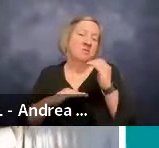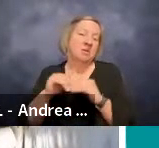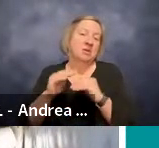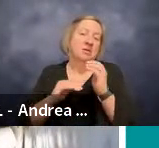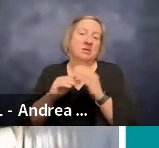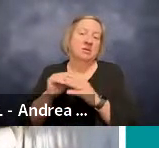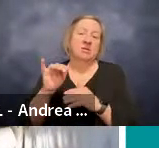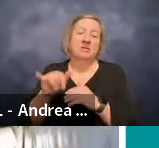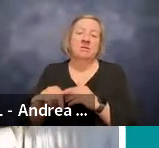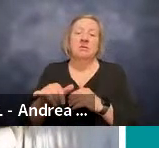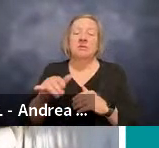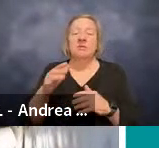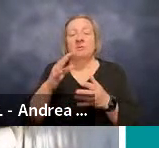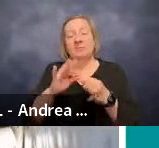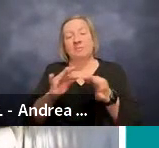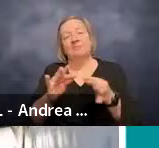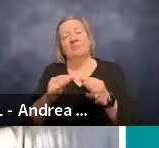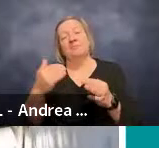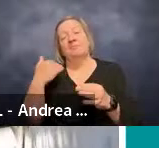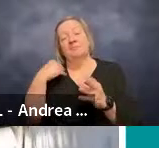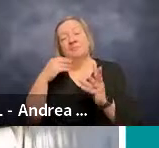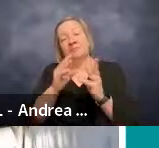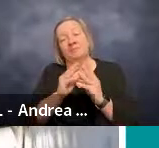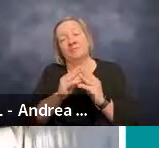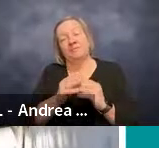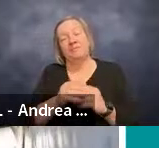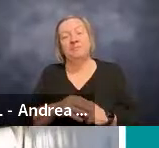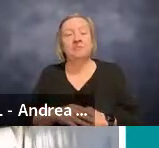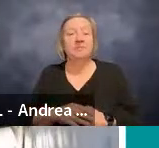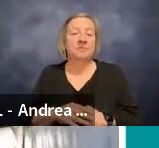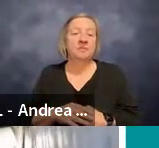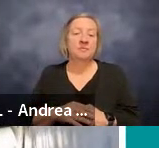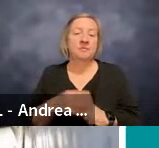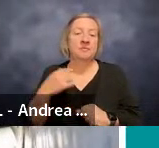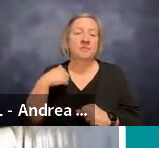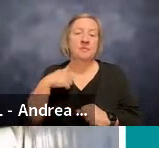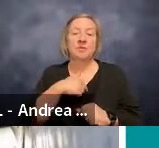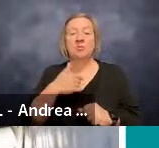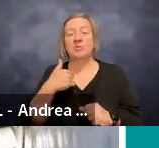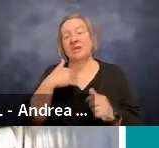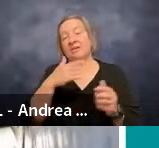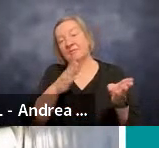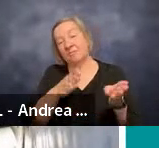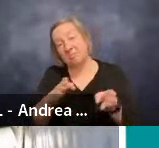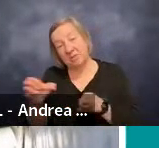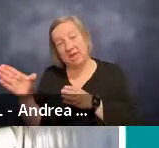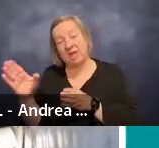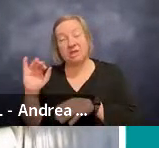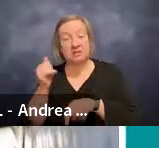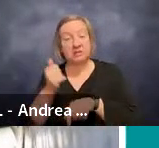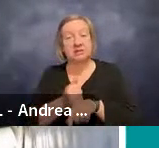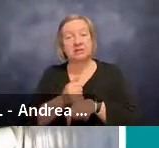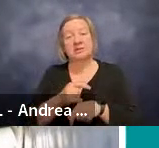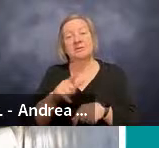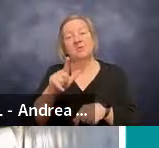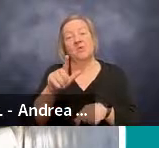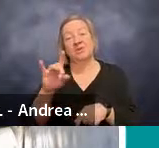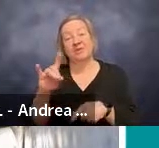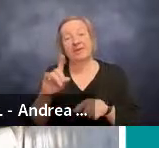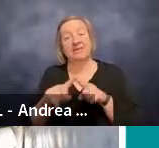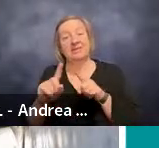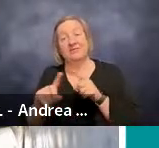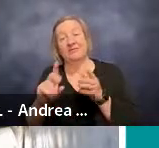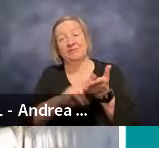talked a little bit about that at our last meeting. So we have some plans of 28 different